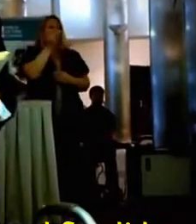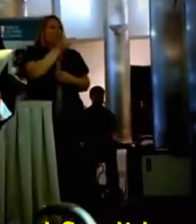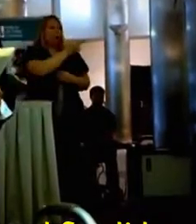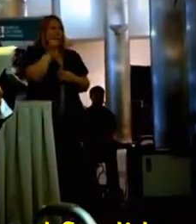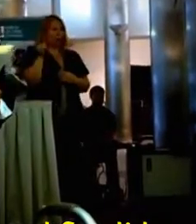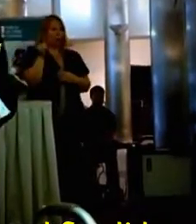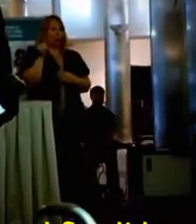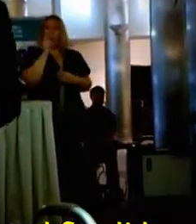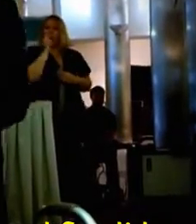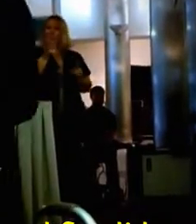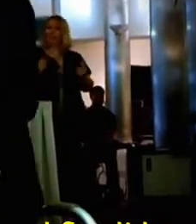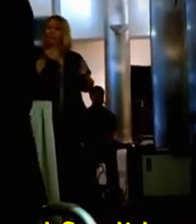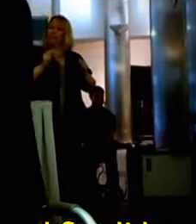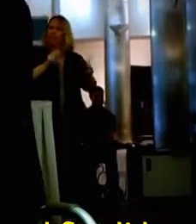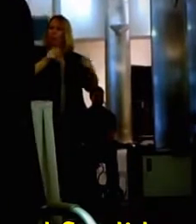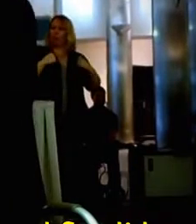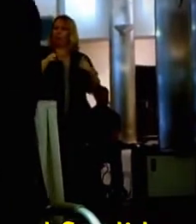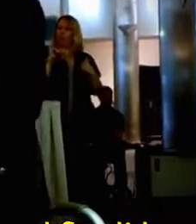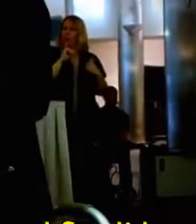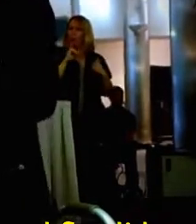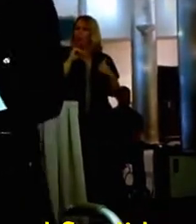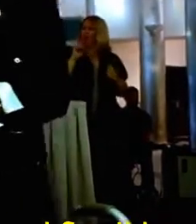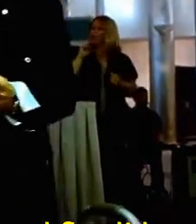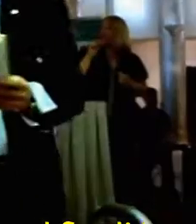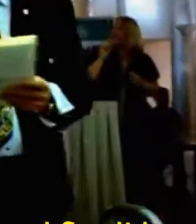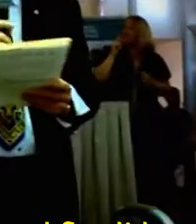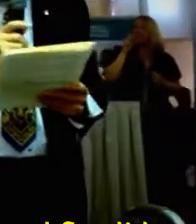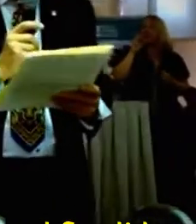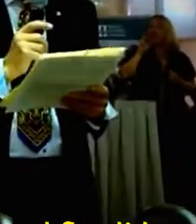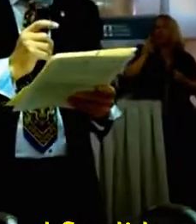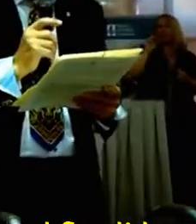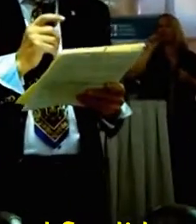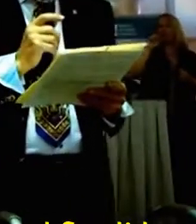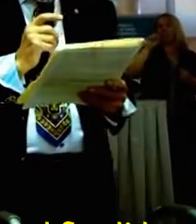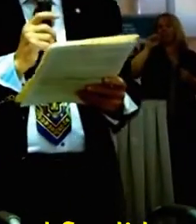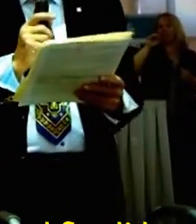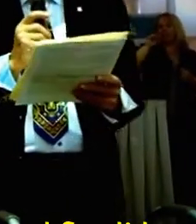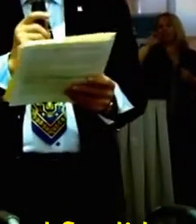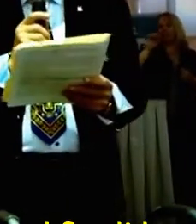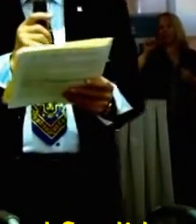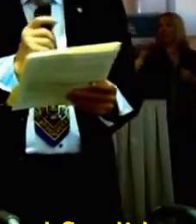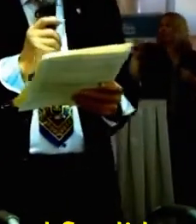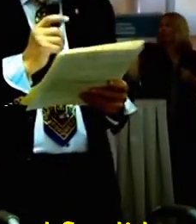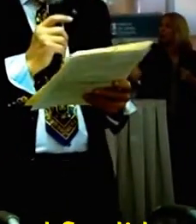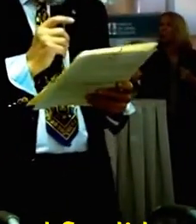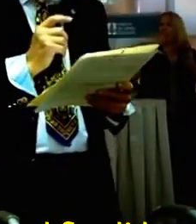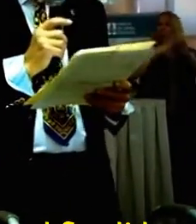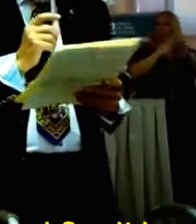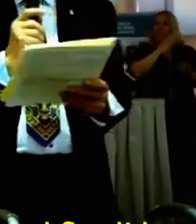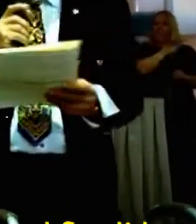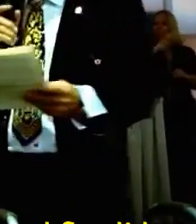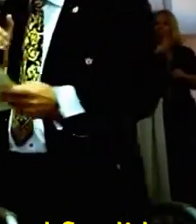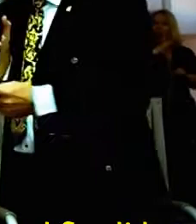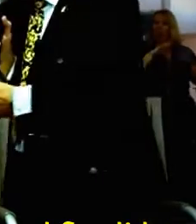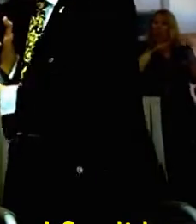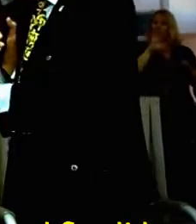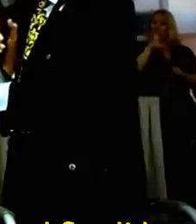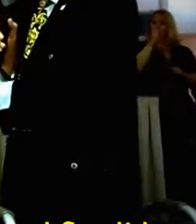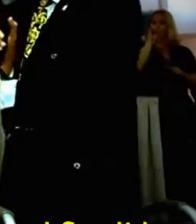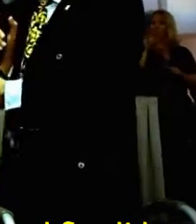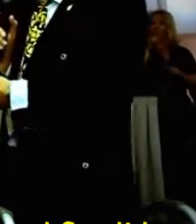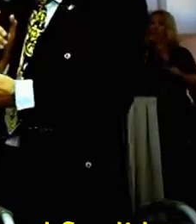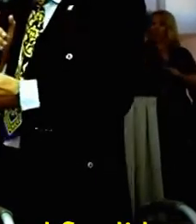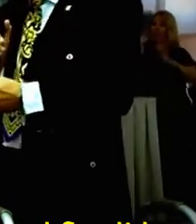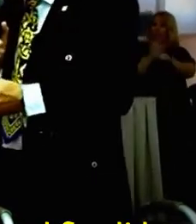organizers. Ms. Karen Stintz, you are on the city council, yet you allow these charities to use city property